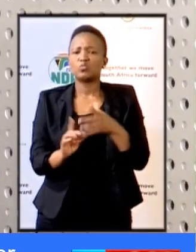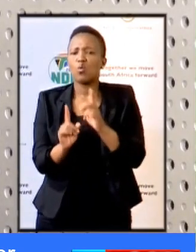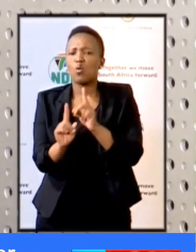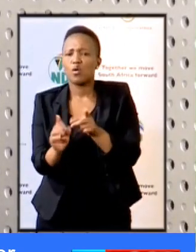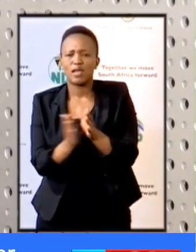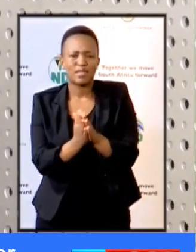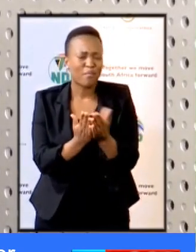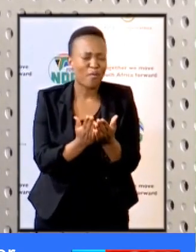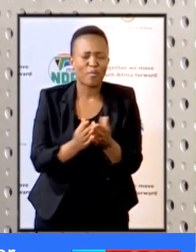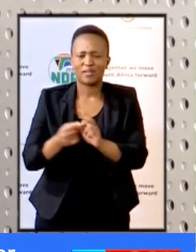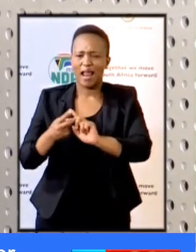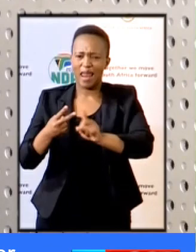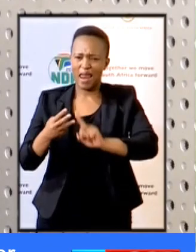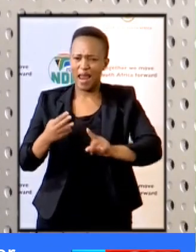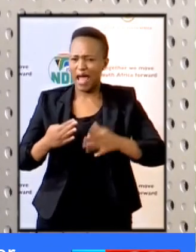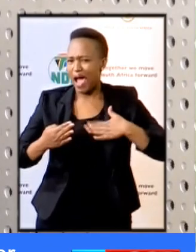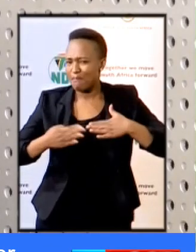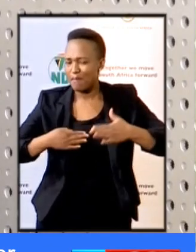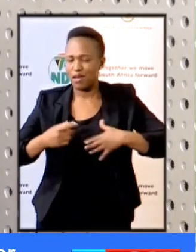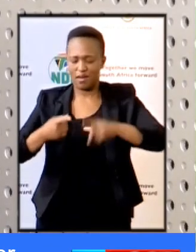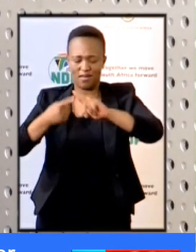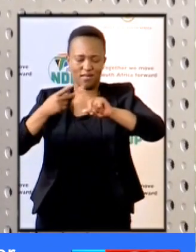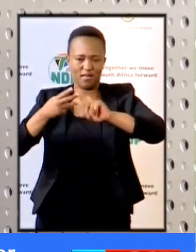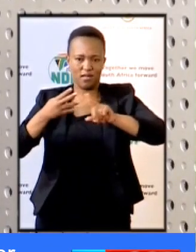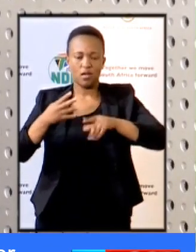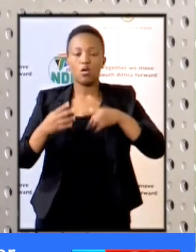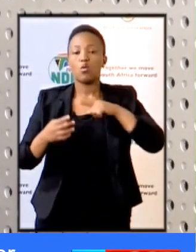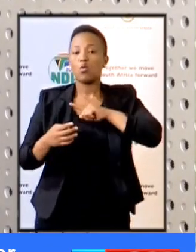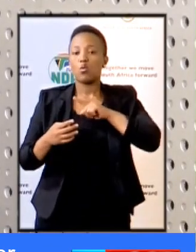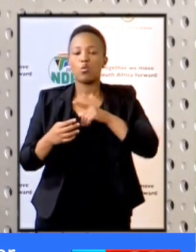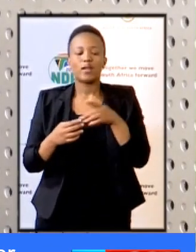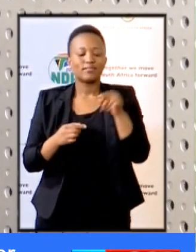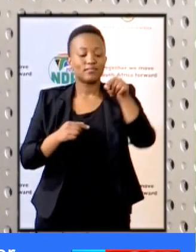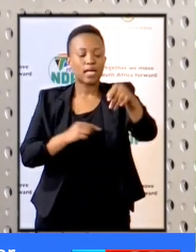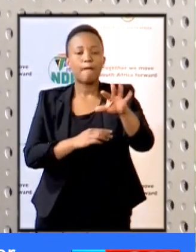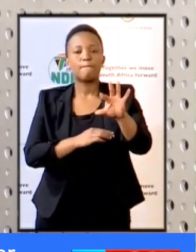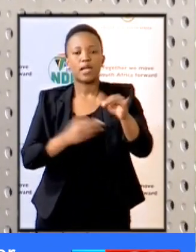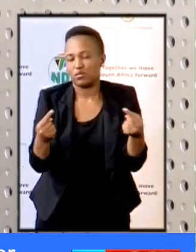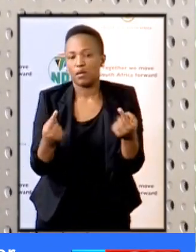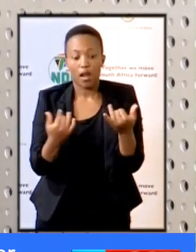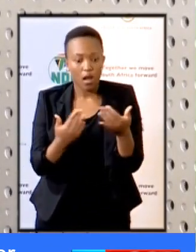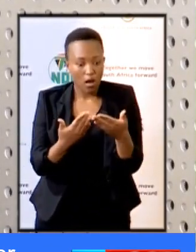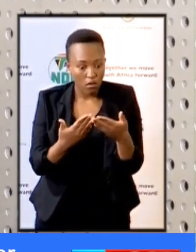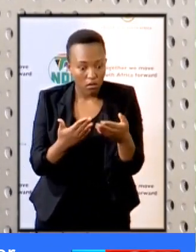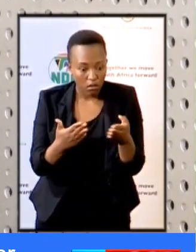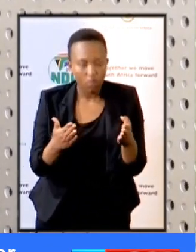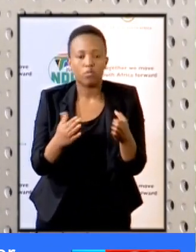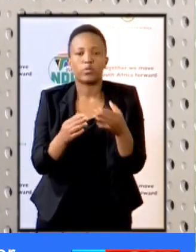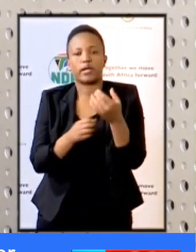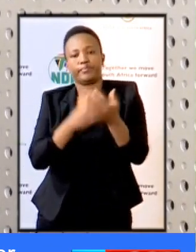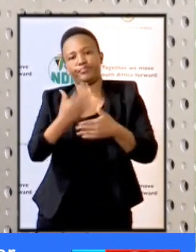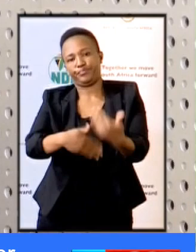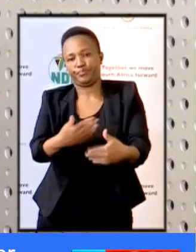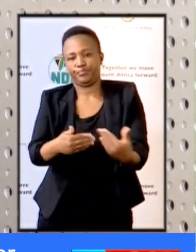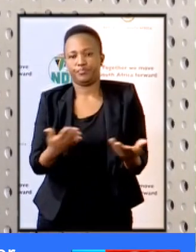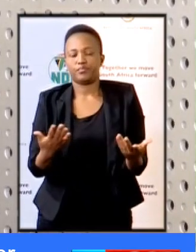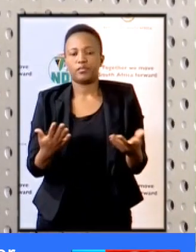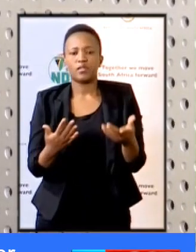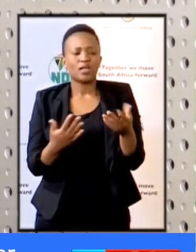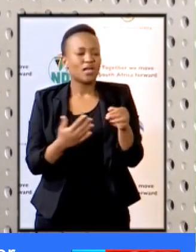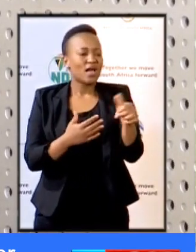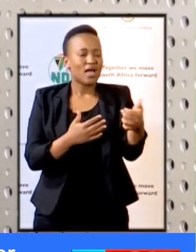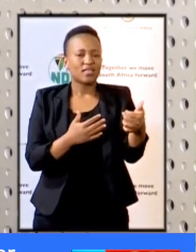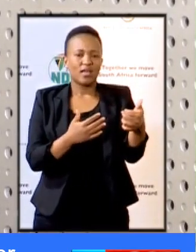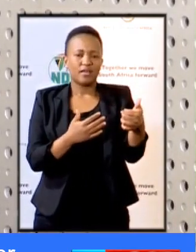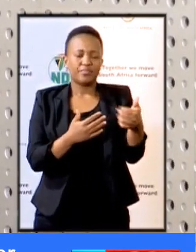are administrative. We will start at, so different provinces will communicate. We actually are